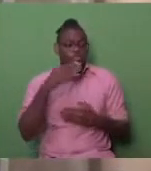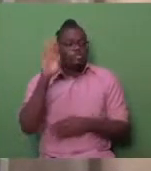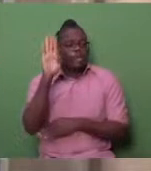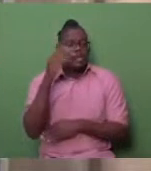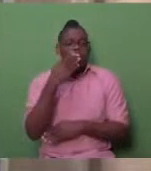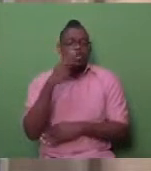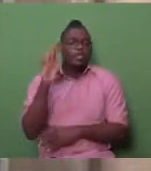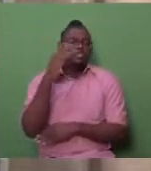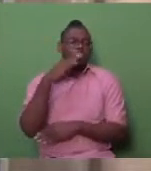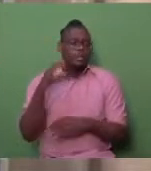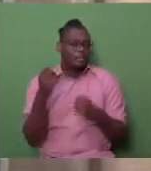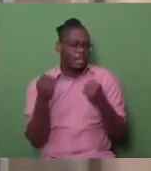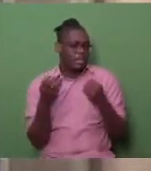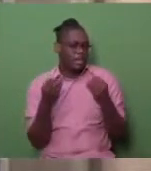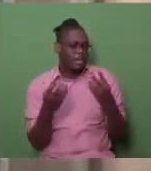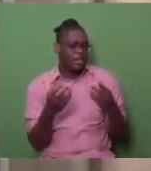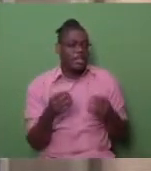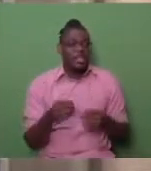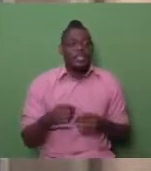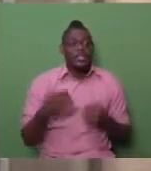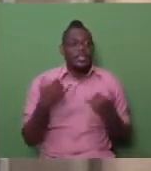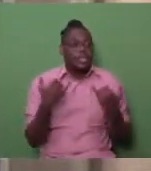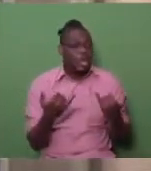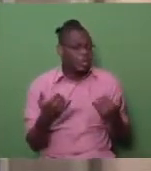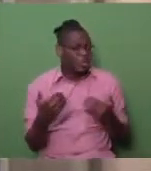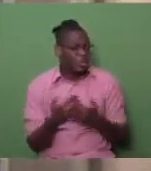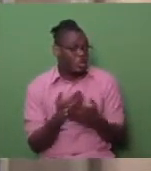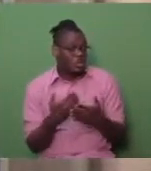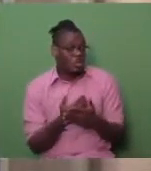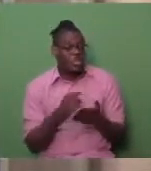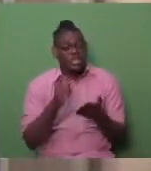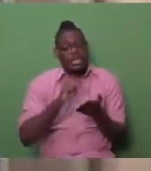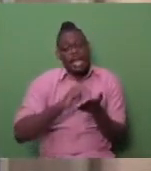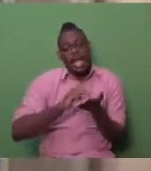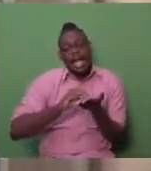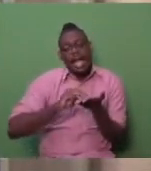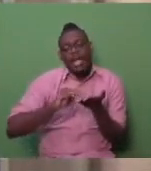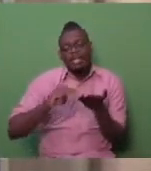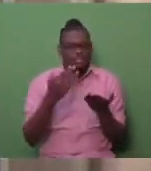UNC have always respected our sister Isle as an equal partner in development.